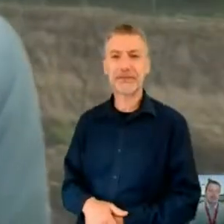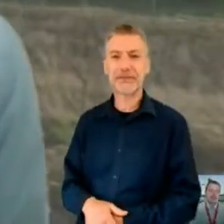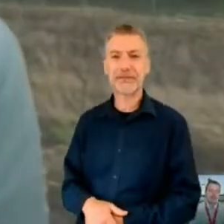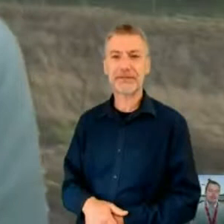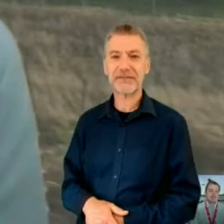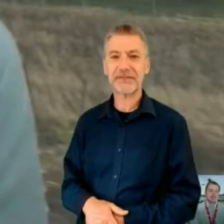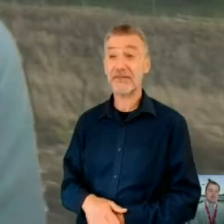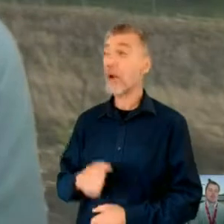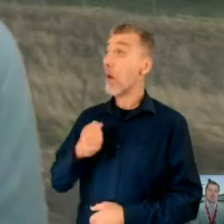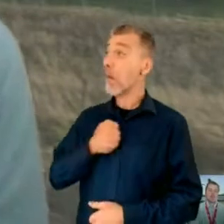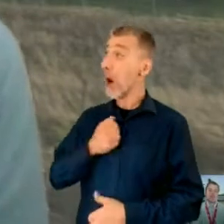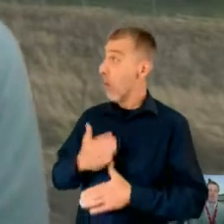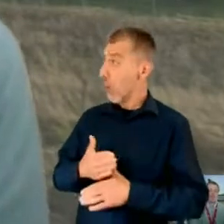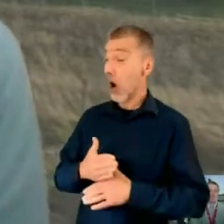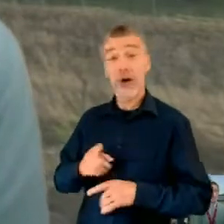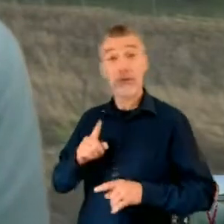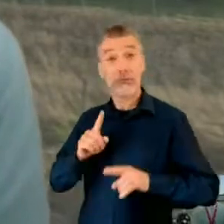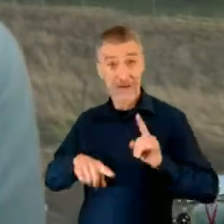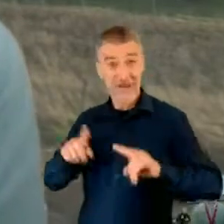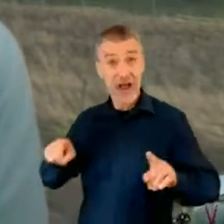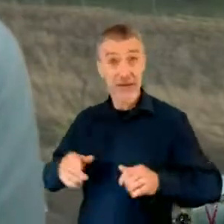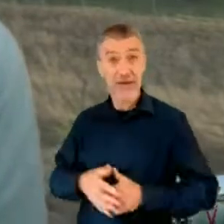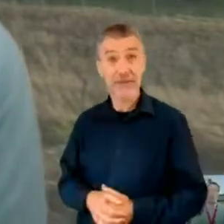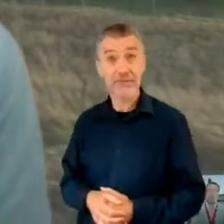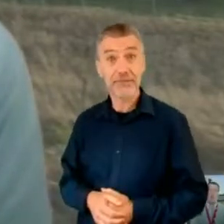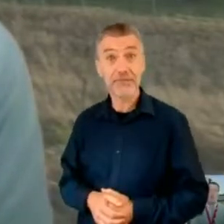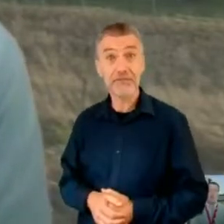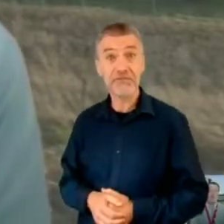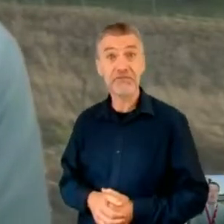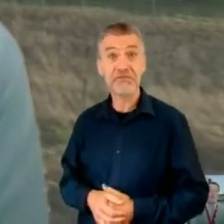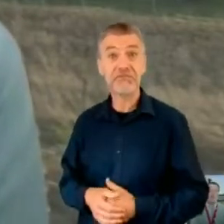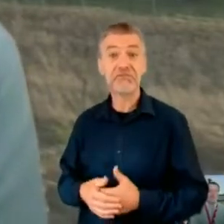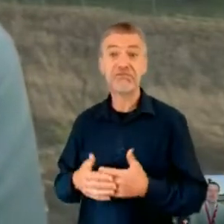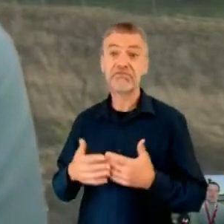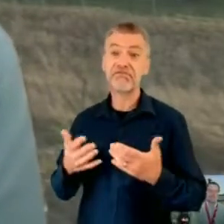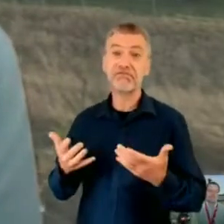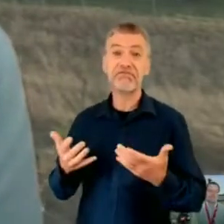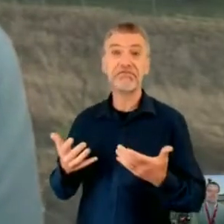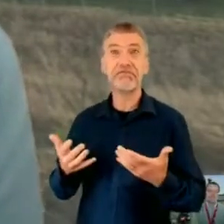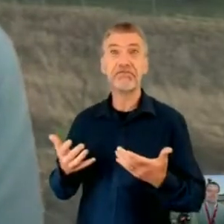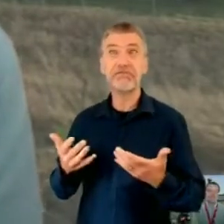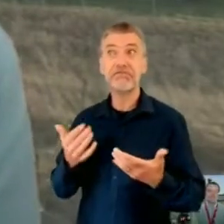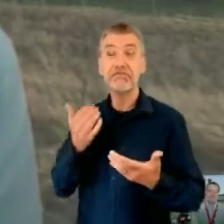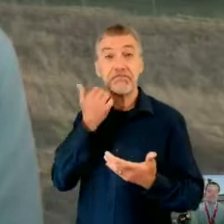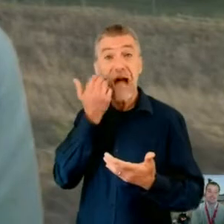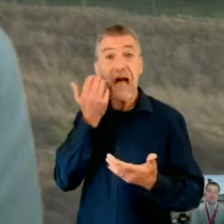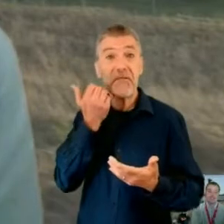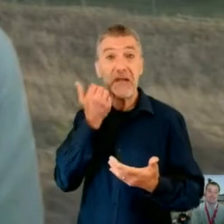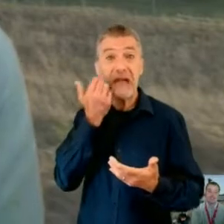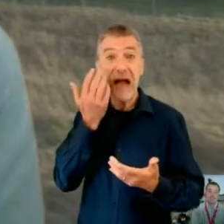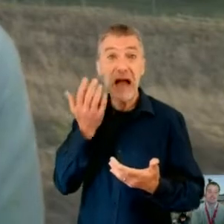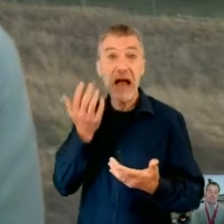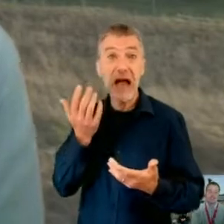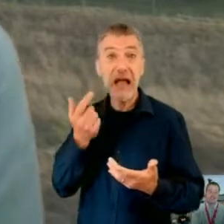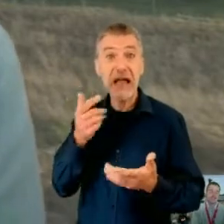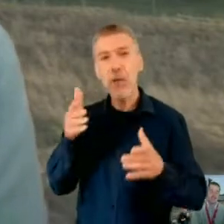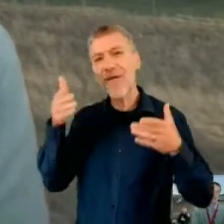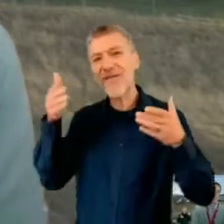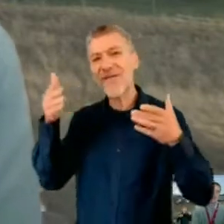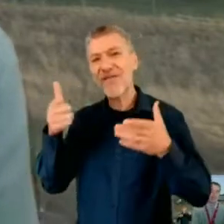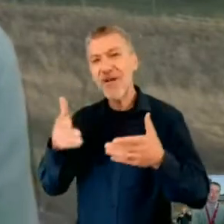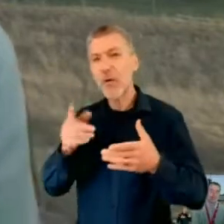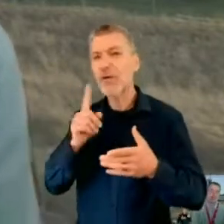varied. So from generally in my working week on a daily basis, a key focus is data